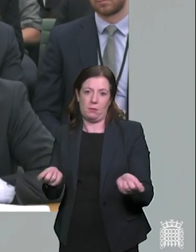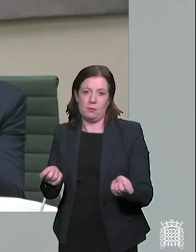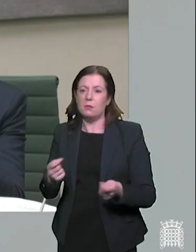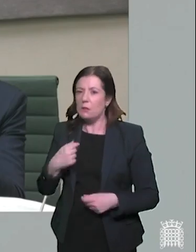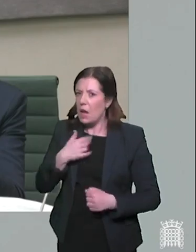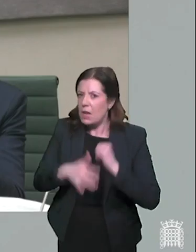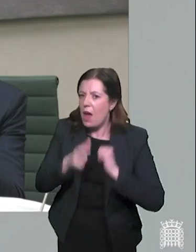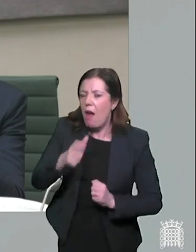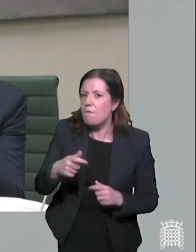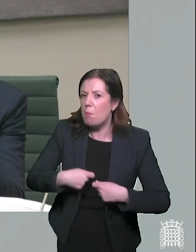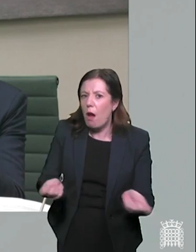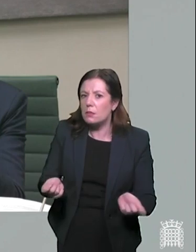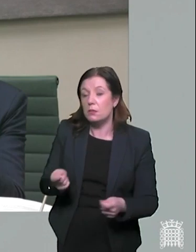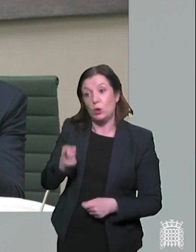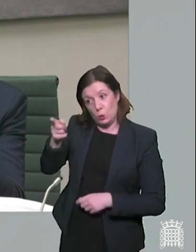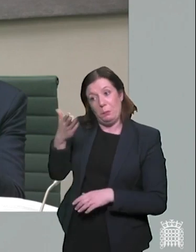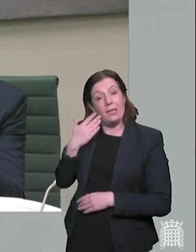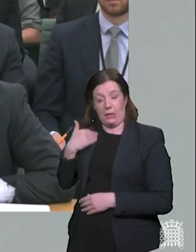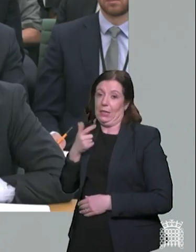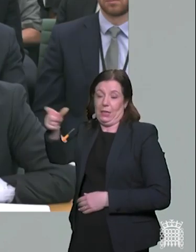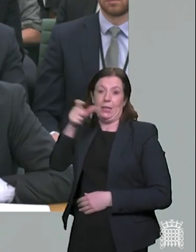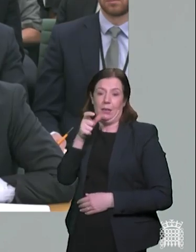said it was a party, Mr. Johnson. Well, you did actually earlier on.